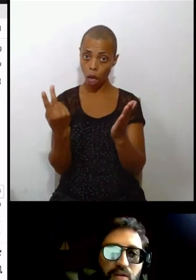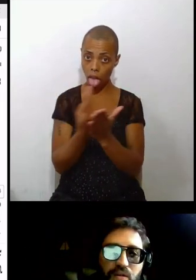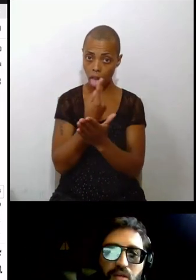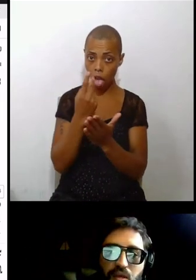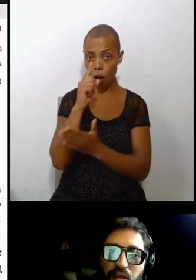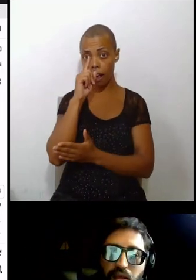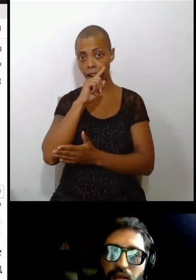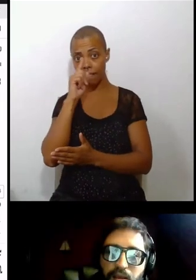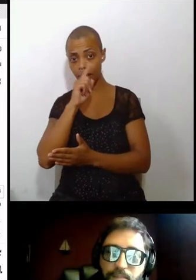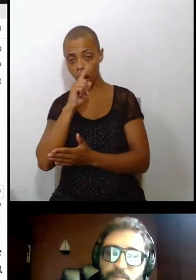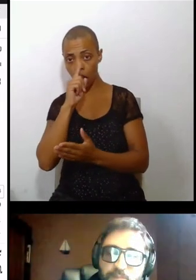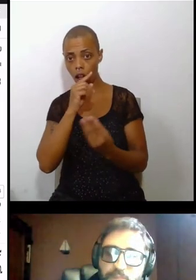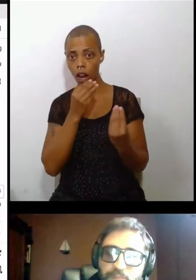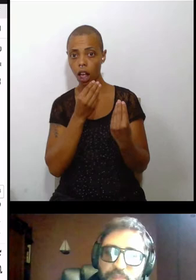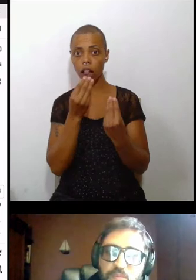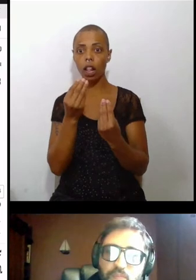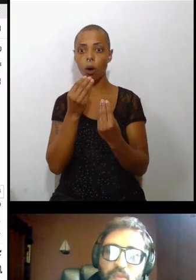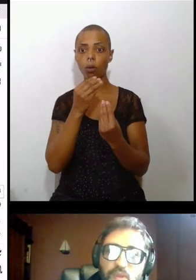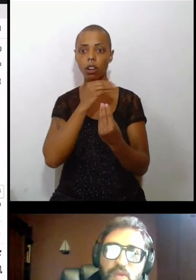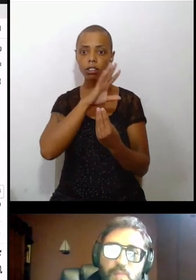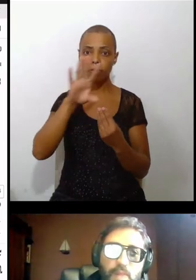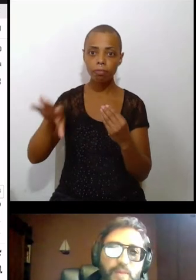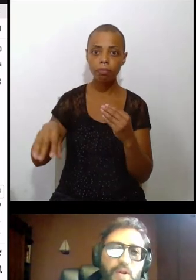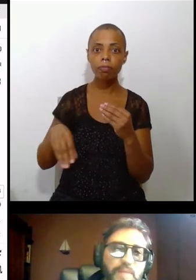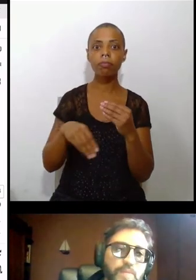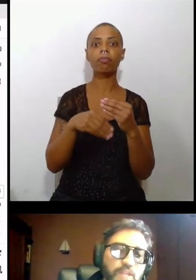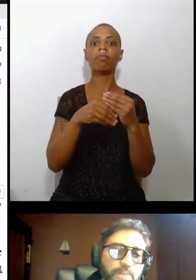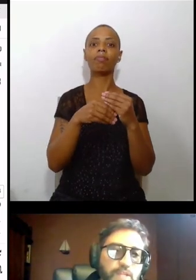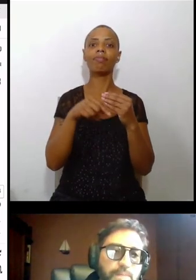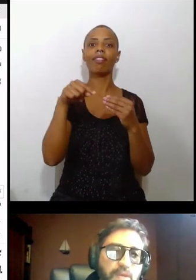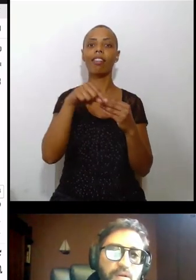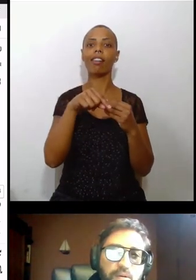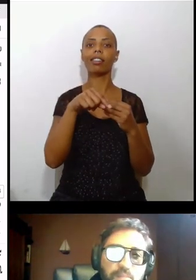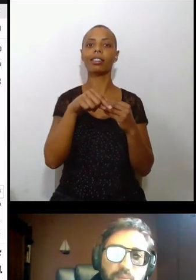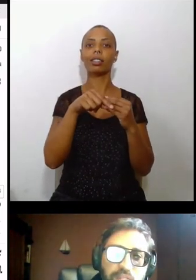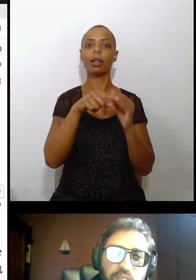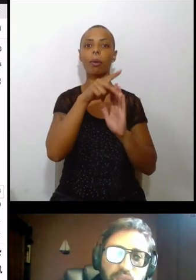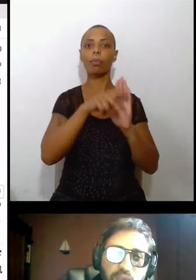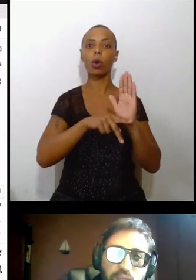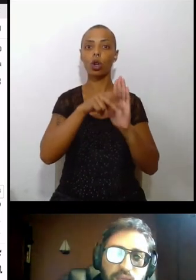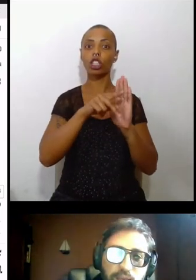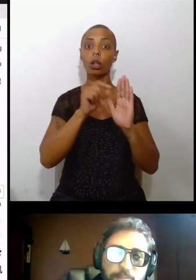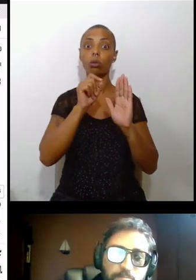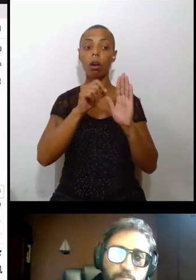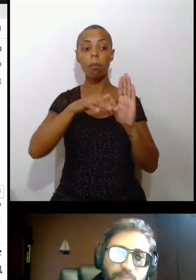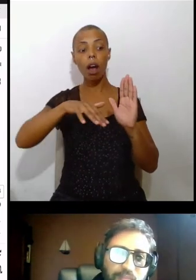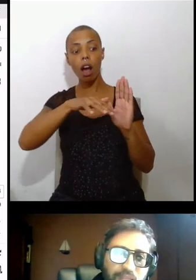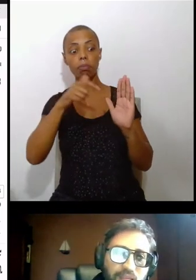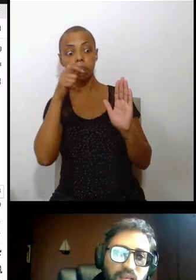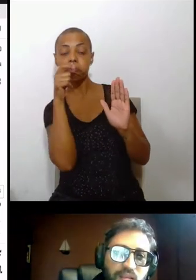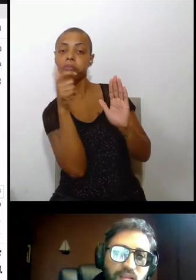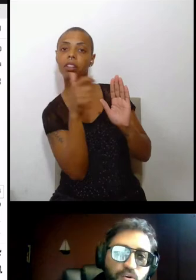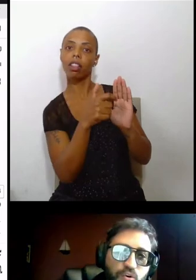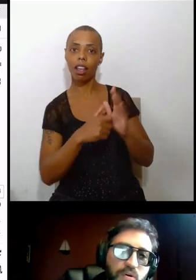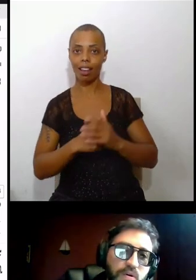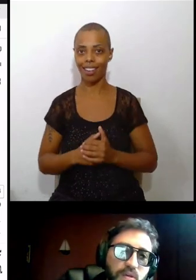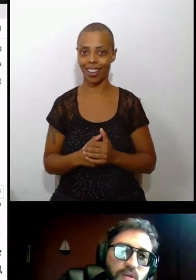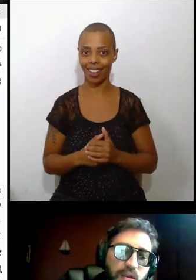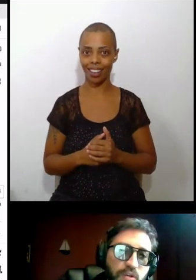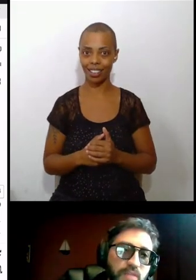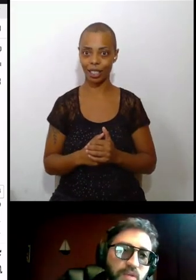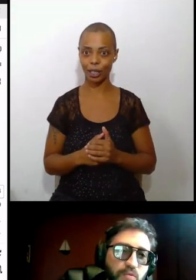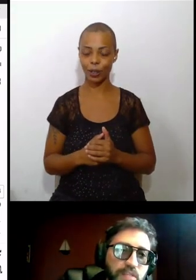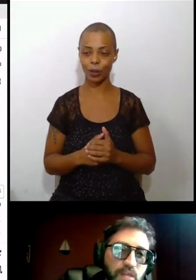side of the use of these Technologies rather I think that they add another layer to our